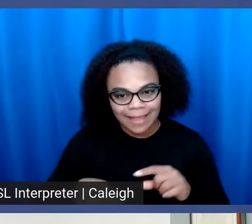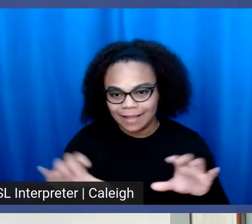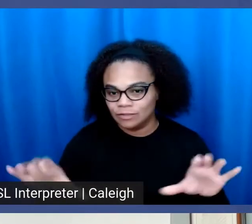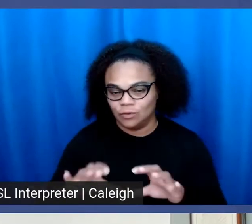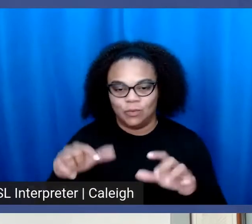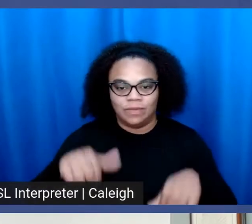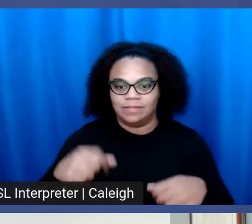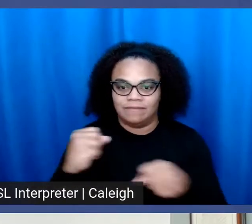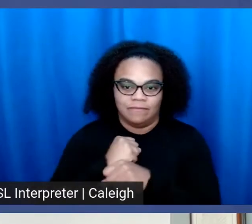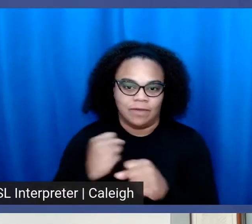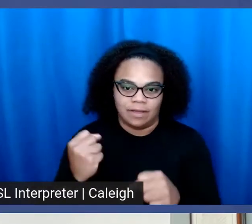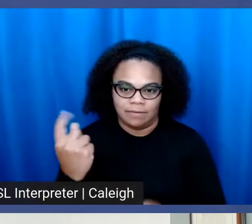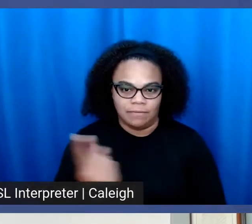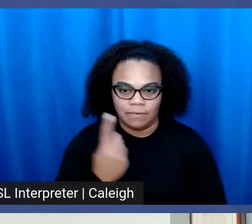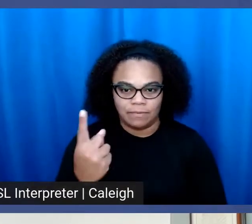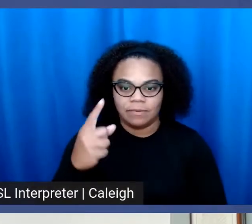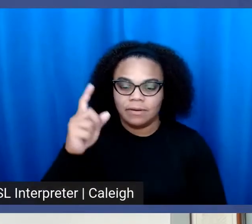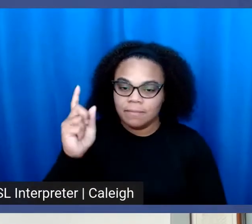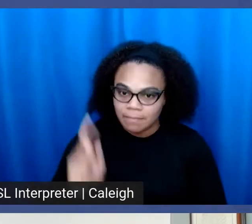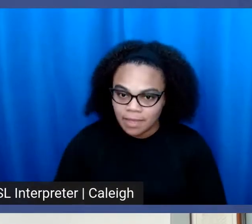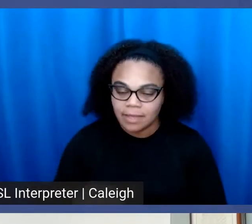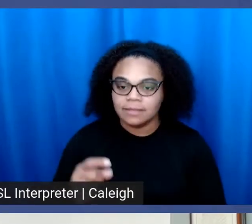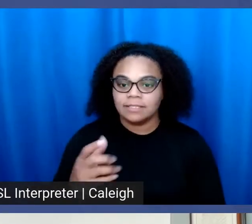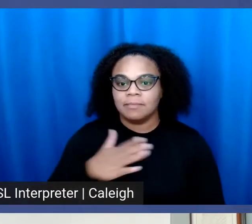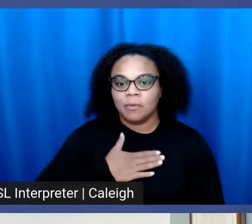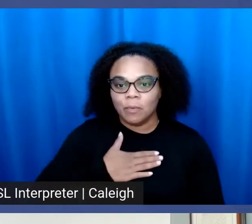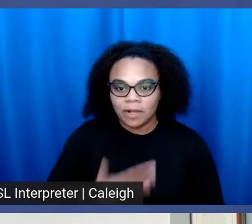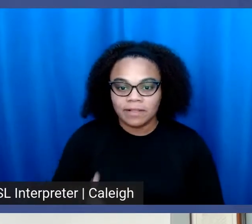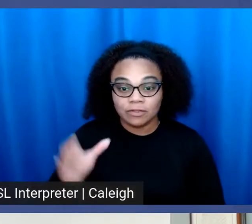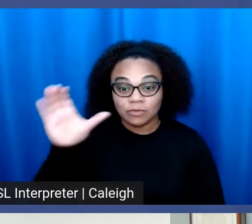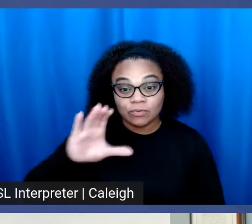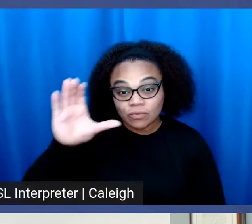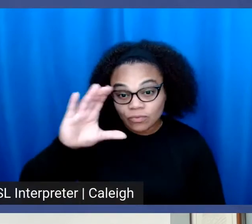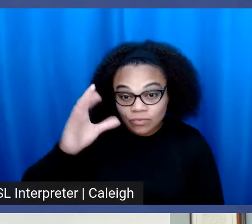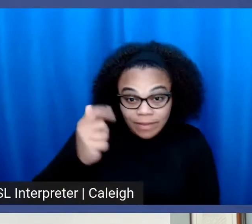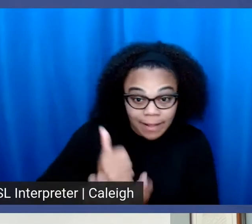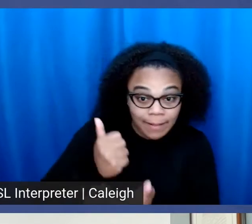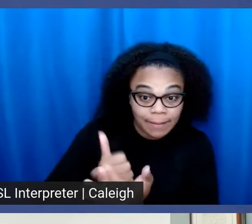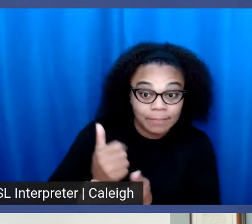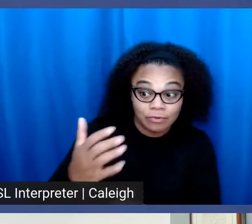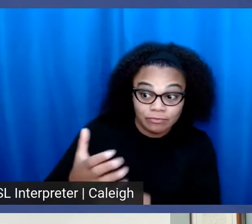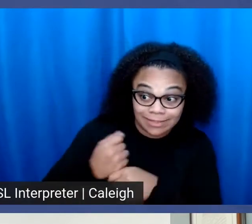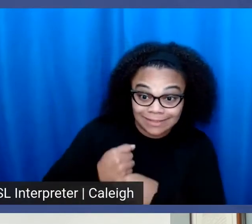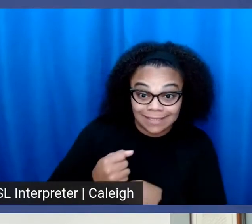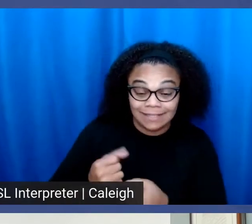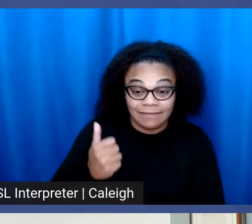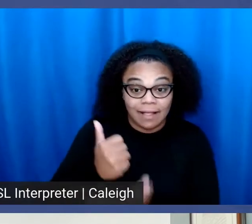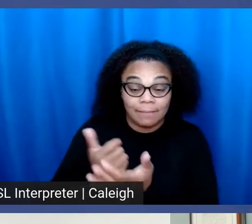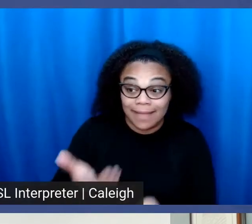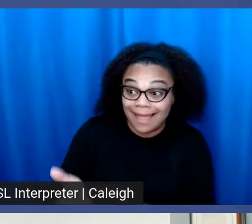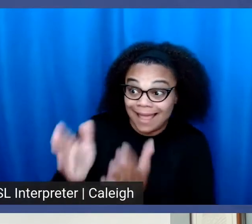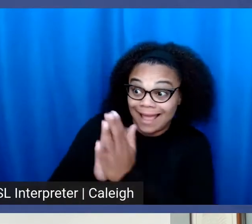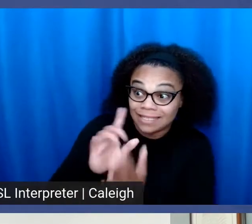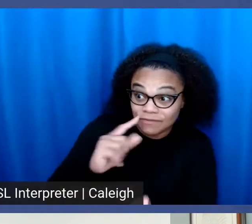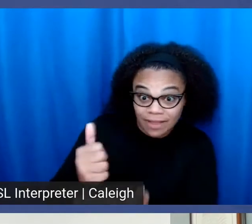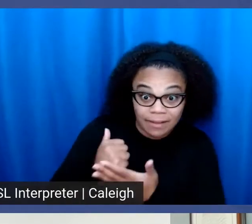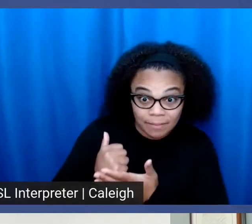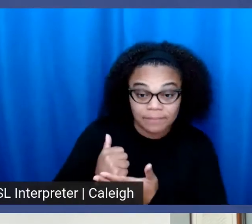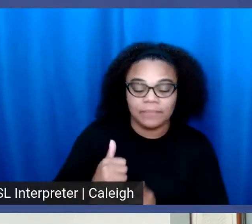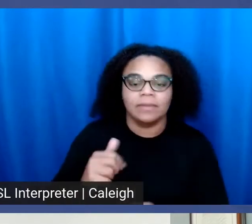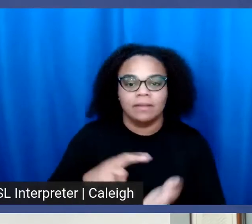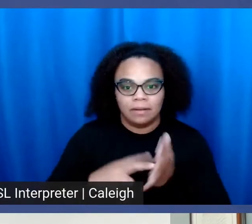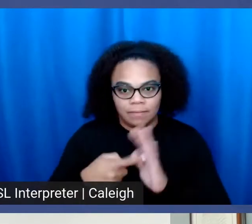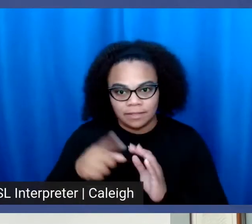be willing to seek help and receive help and ask for help. And so that means reaching